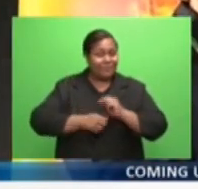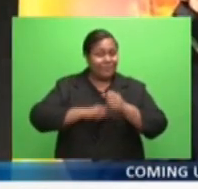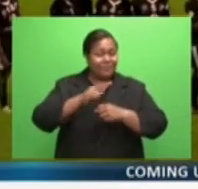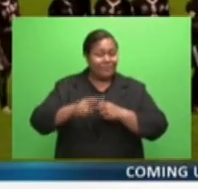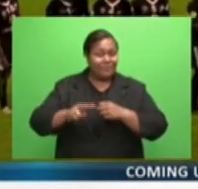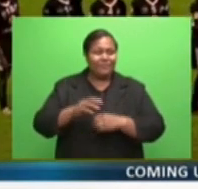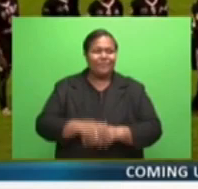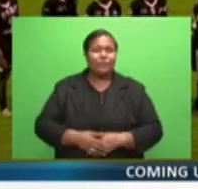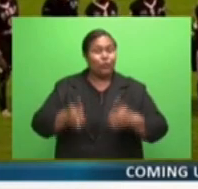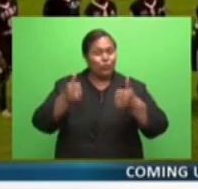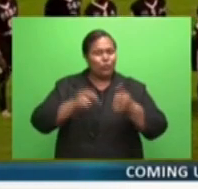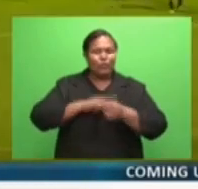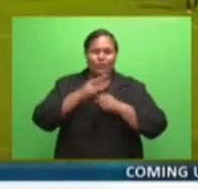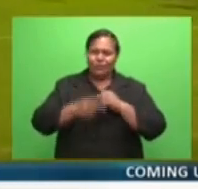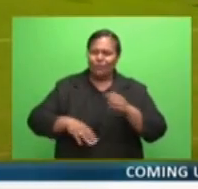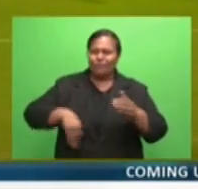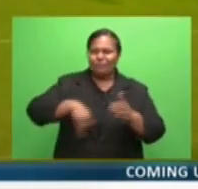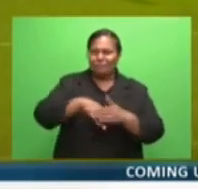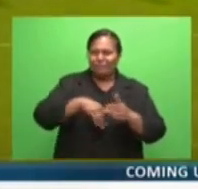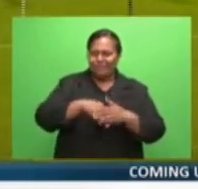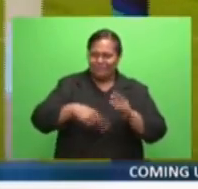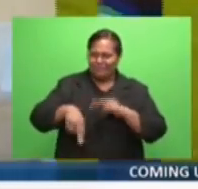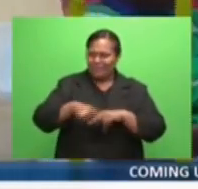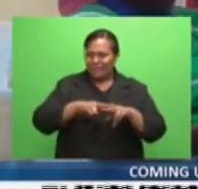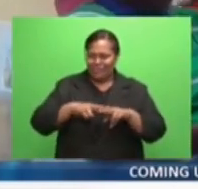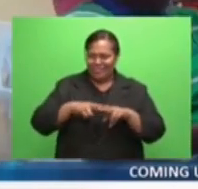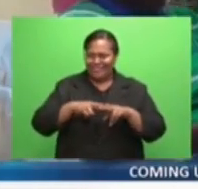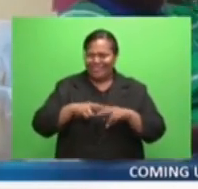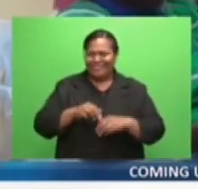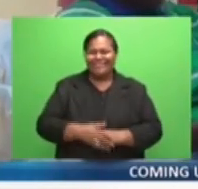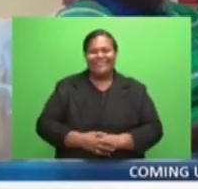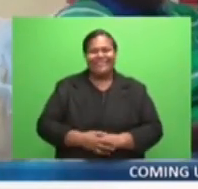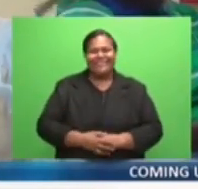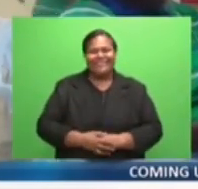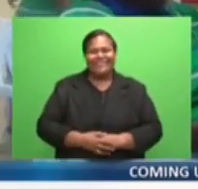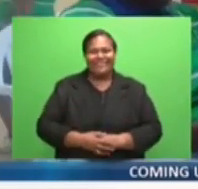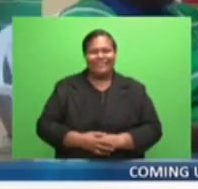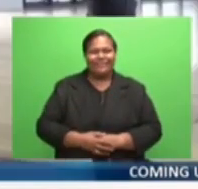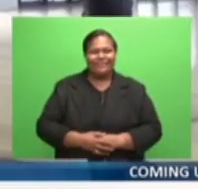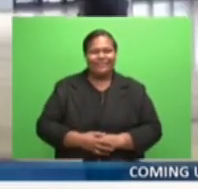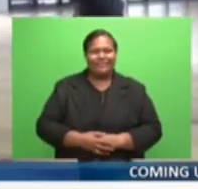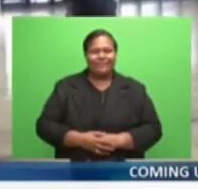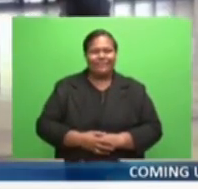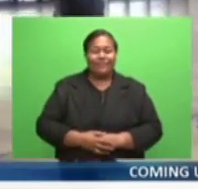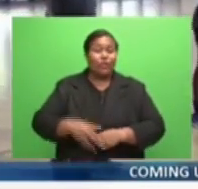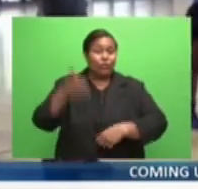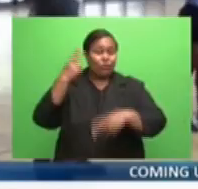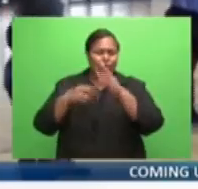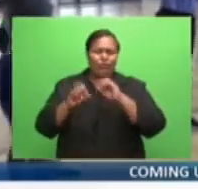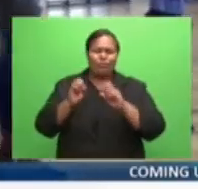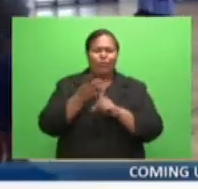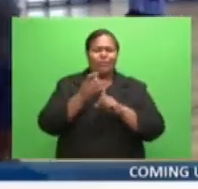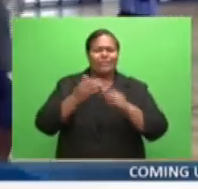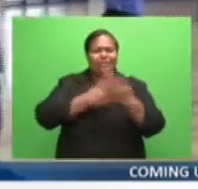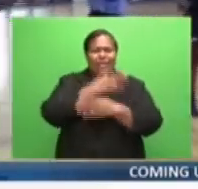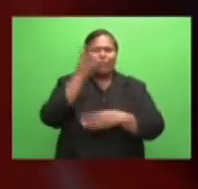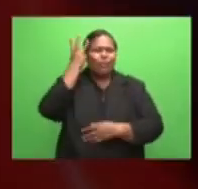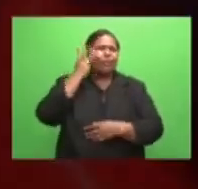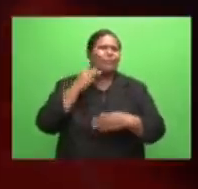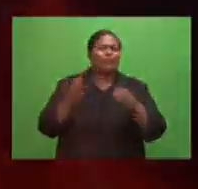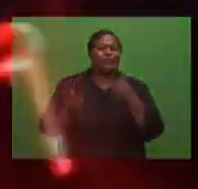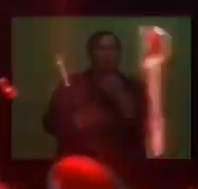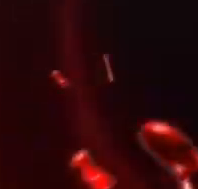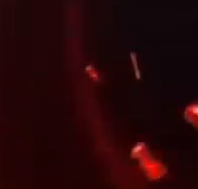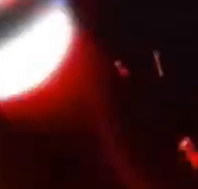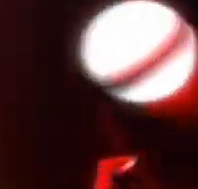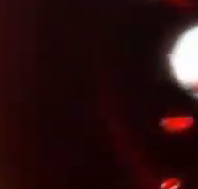Good news for local football fans. An historical day for women's rugby. This and more coming up.